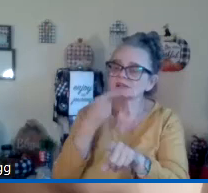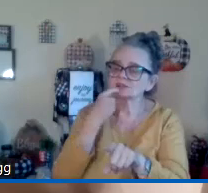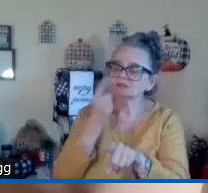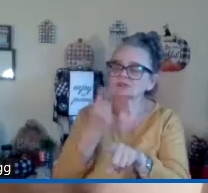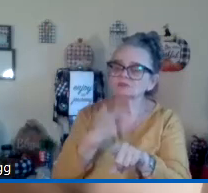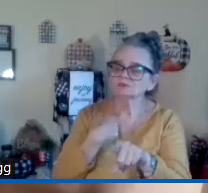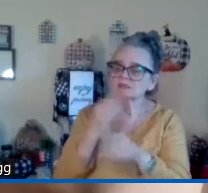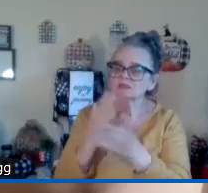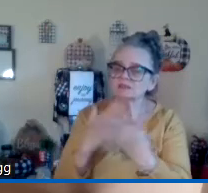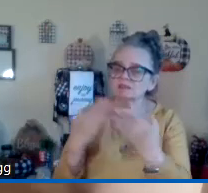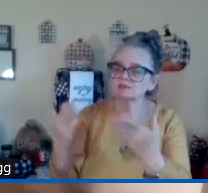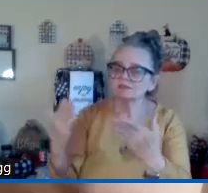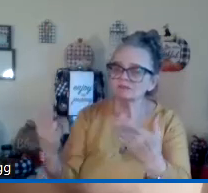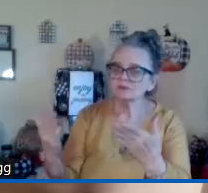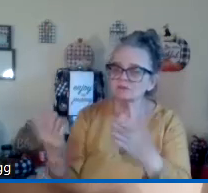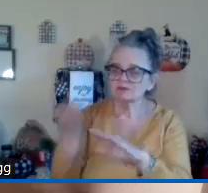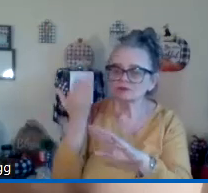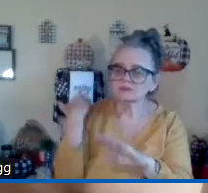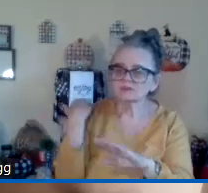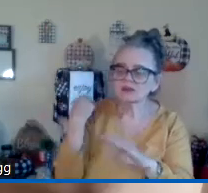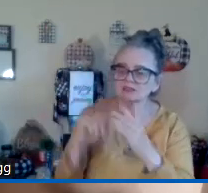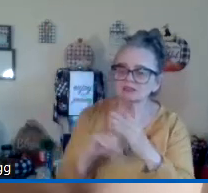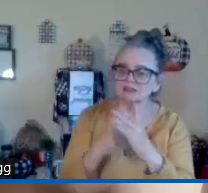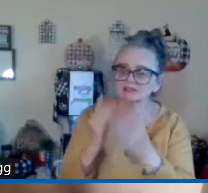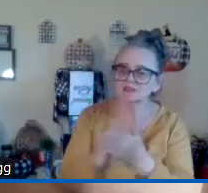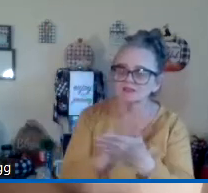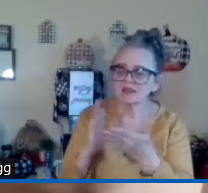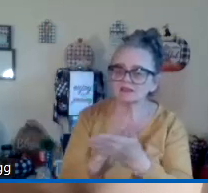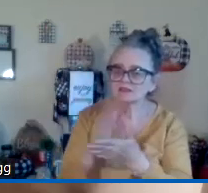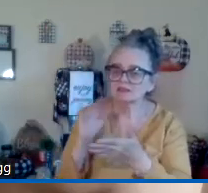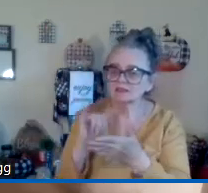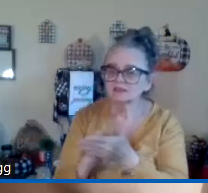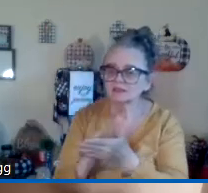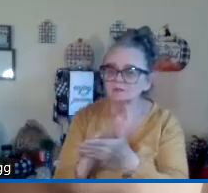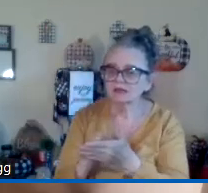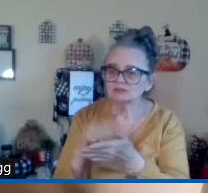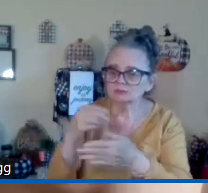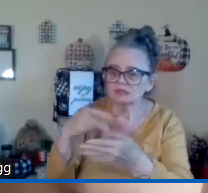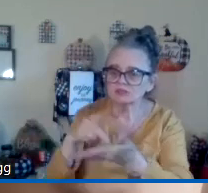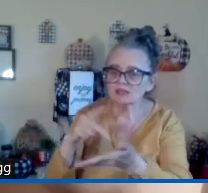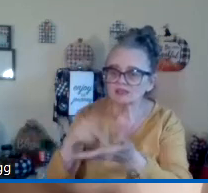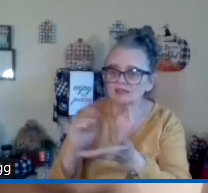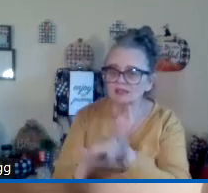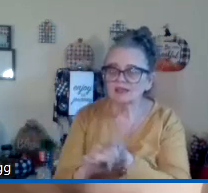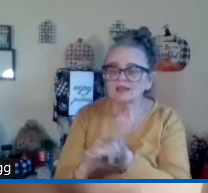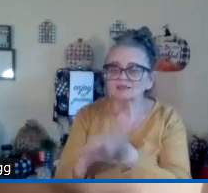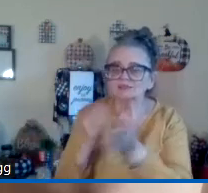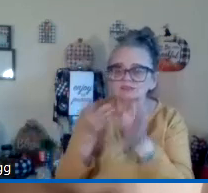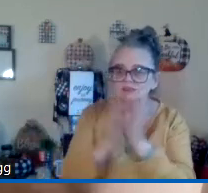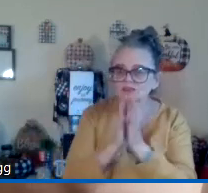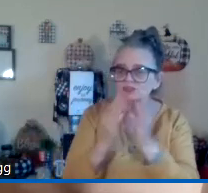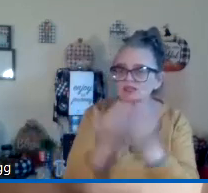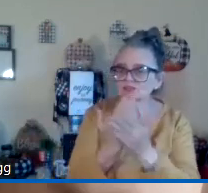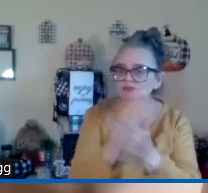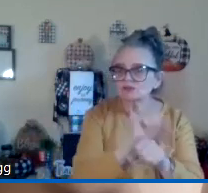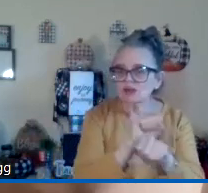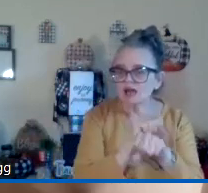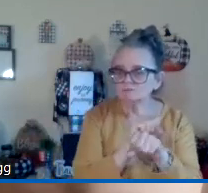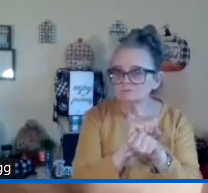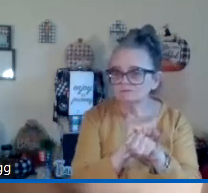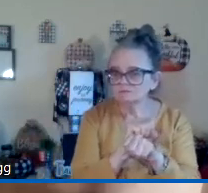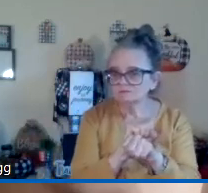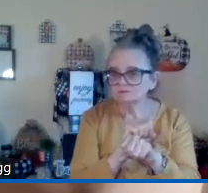Rose, you actually told me something before we started. Can I share that about your paycheck? She has a